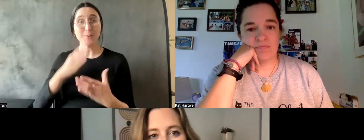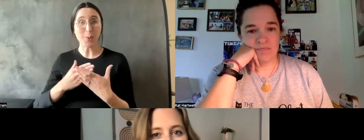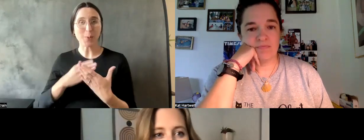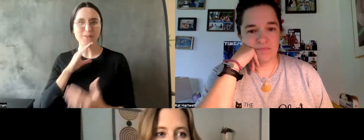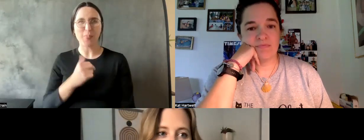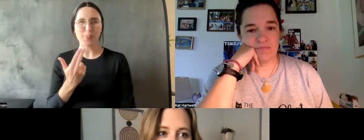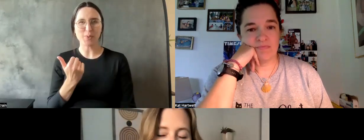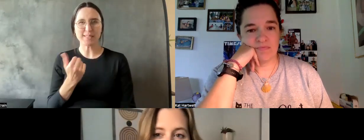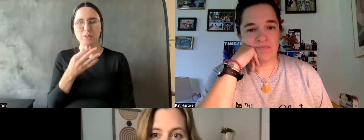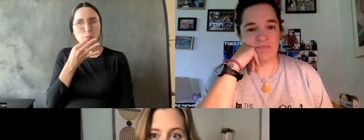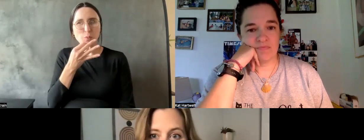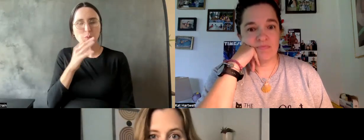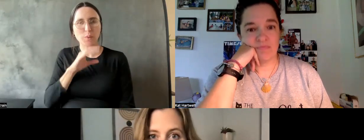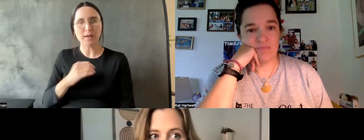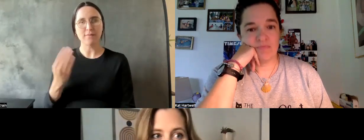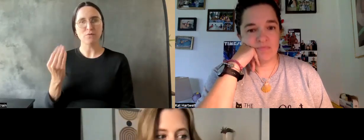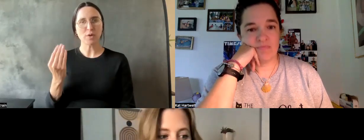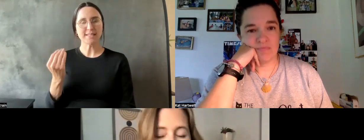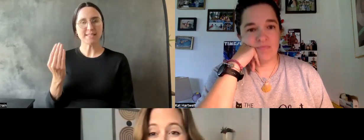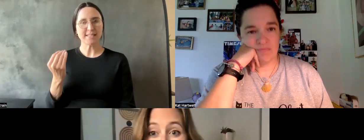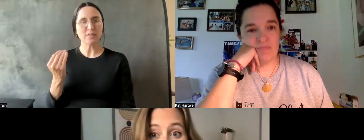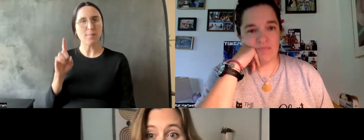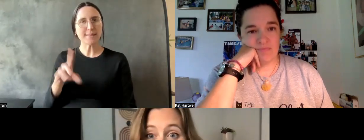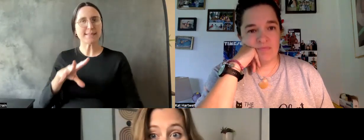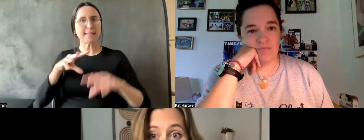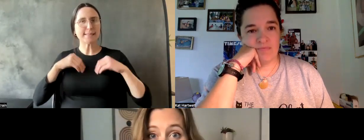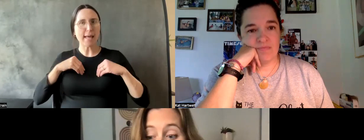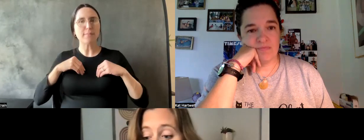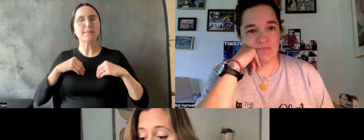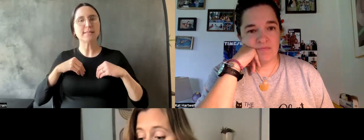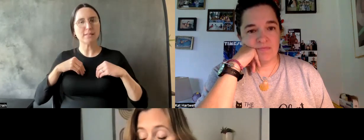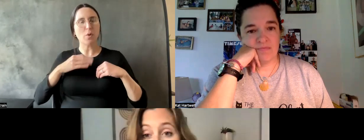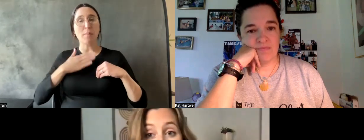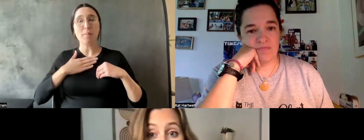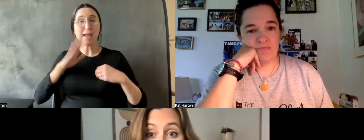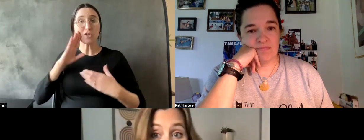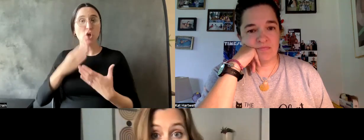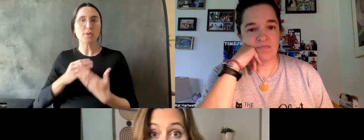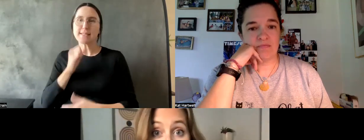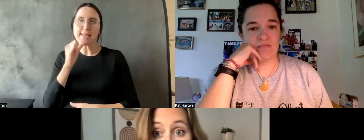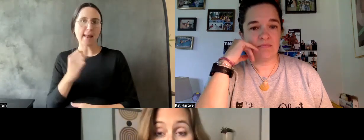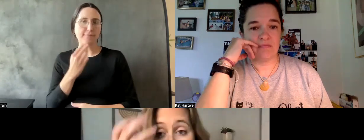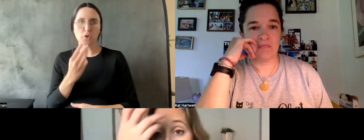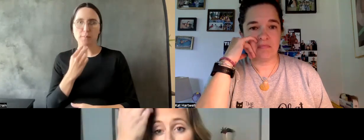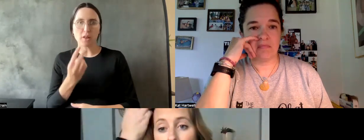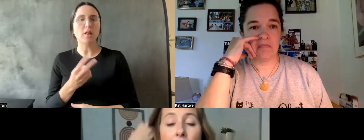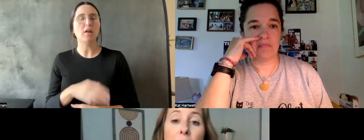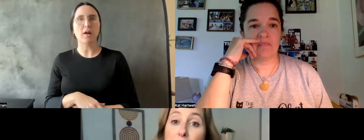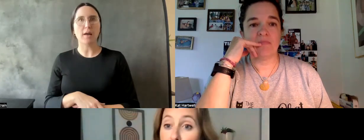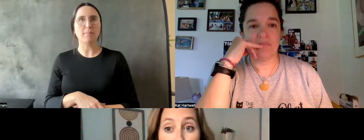And, and really just kind of accepting the fact that, she's nonverbal for the most part. She will never live